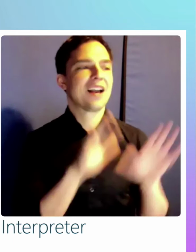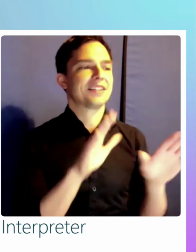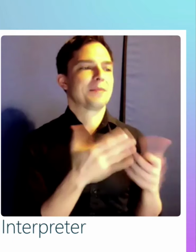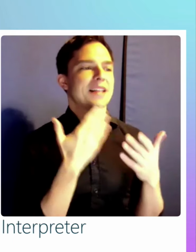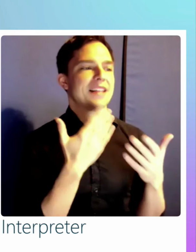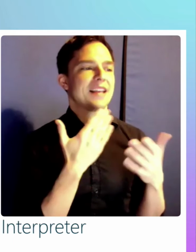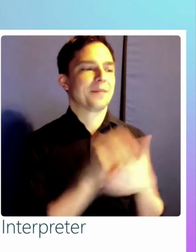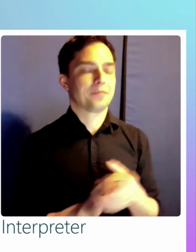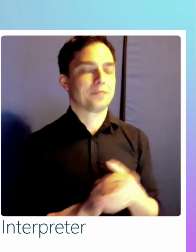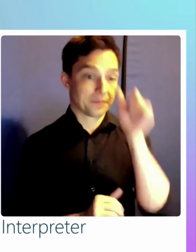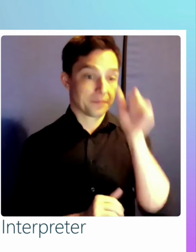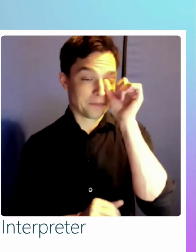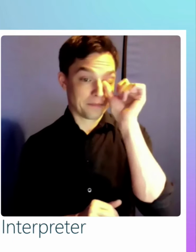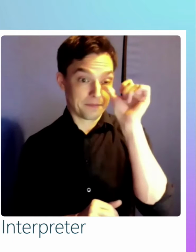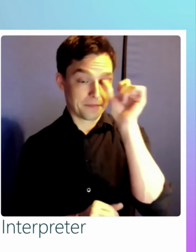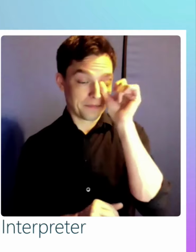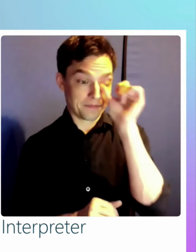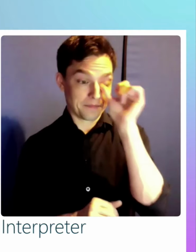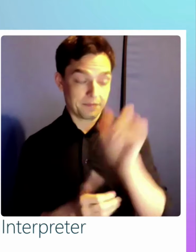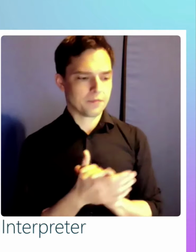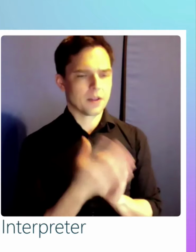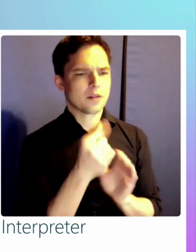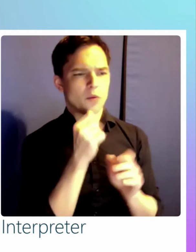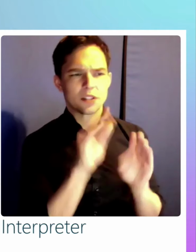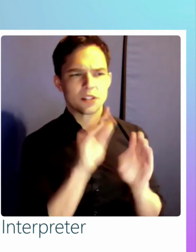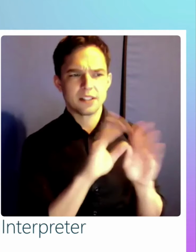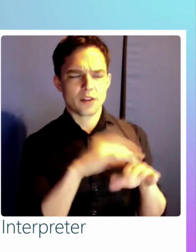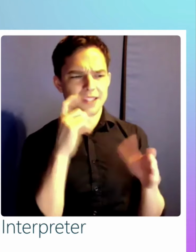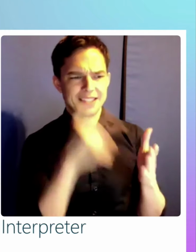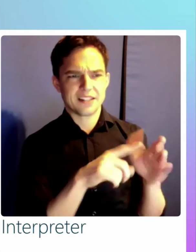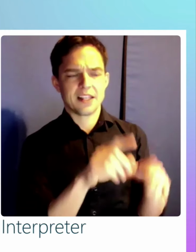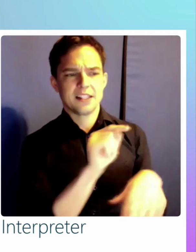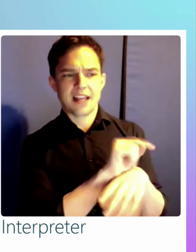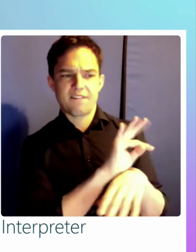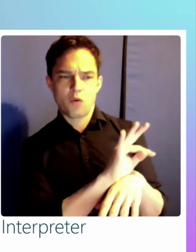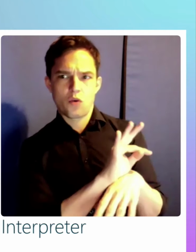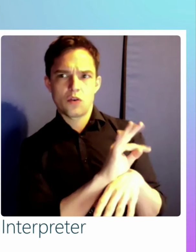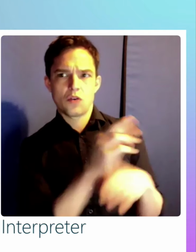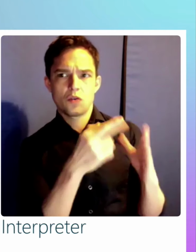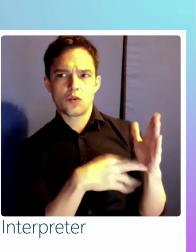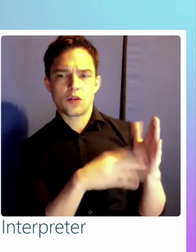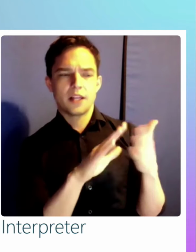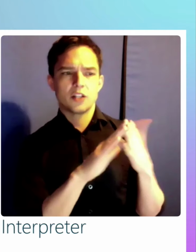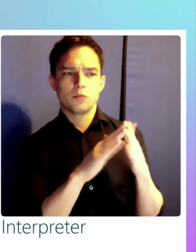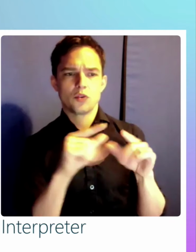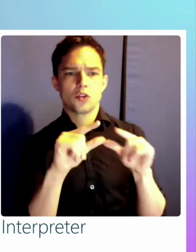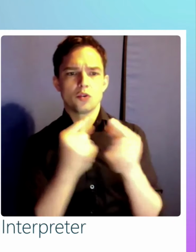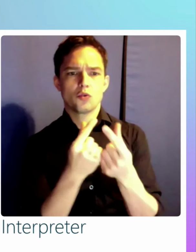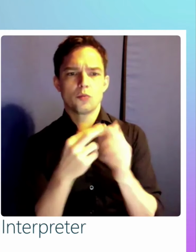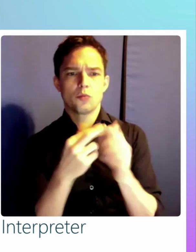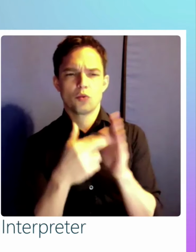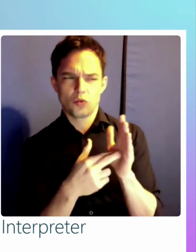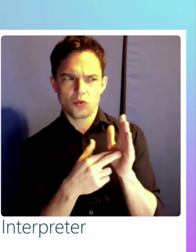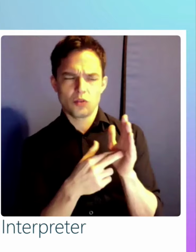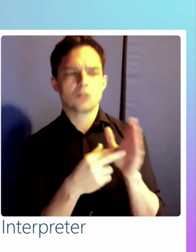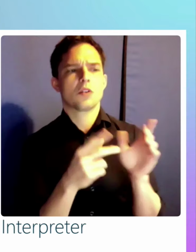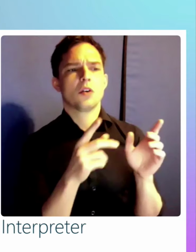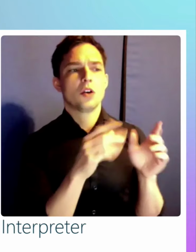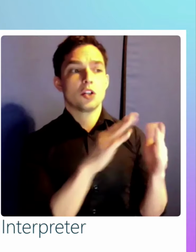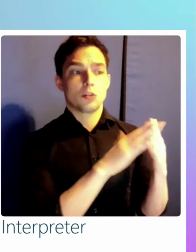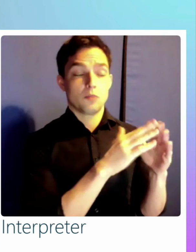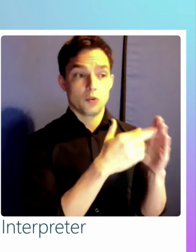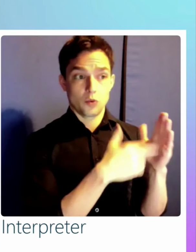Thank you. Someone wasn't clear on the distinction between the task force rules and the community group rules. Do community rules